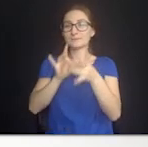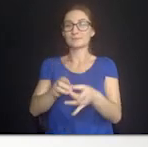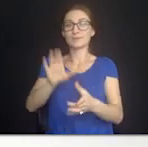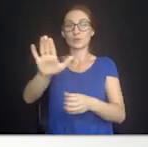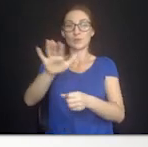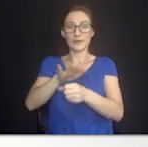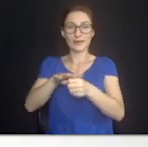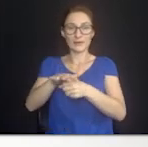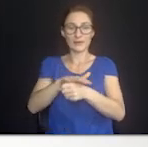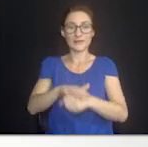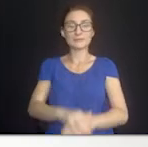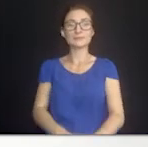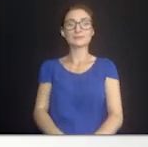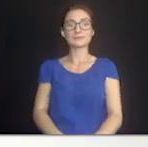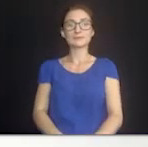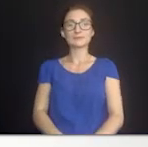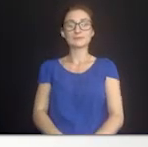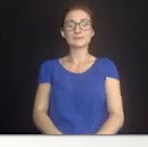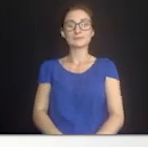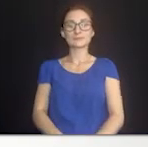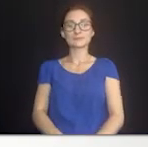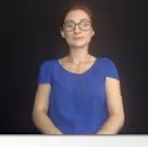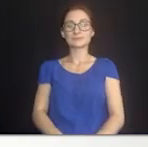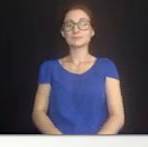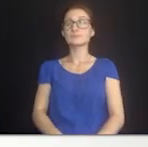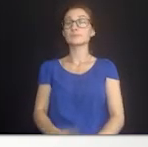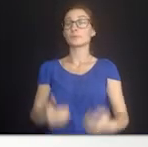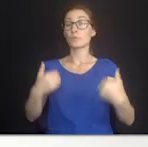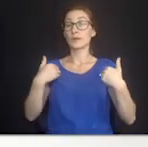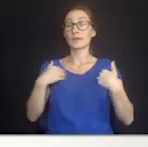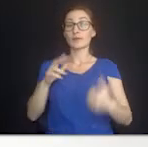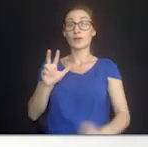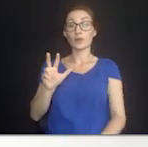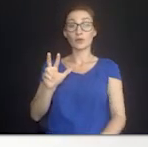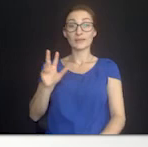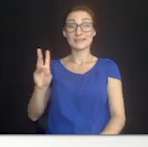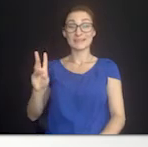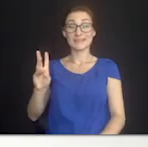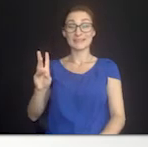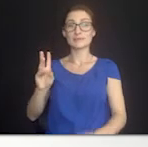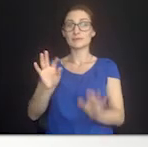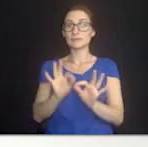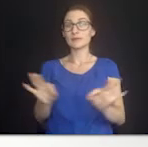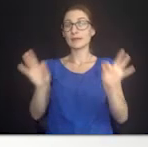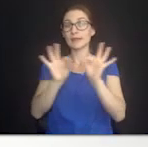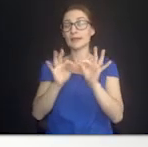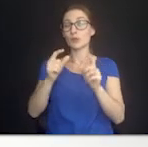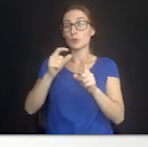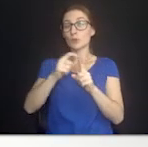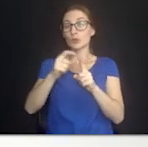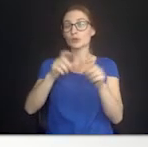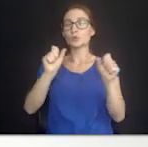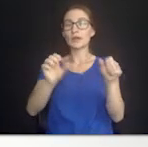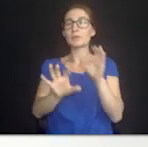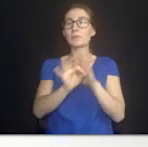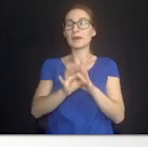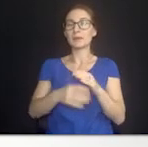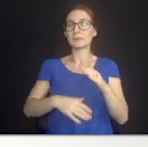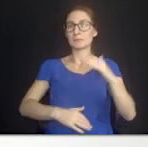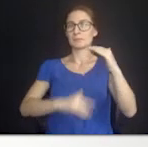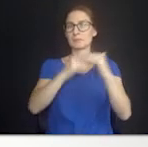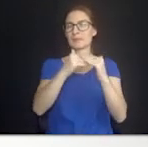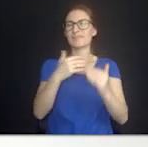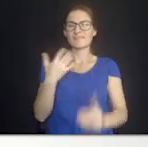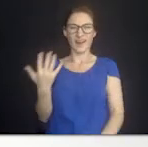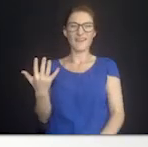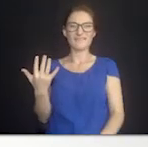area. So we're going to look for, let's see. So we have 36 keywords. You can only select up to 5,